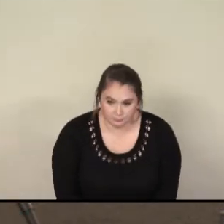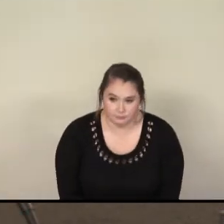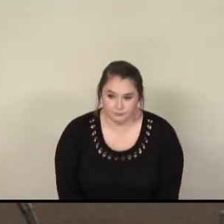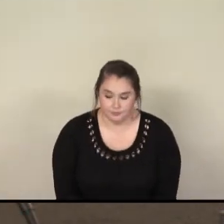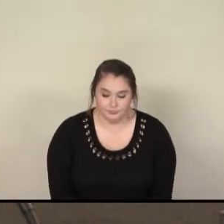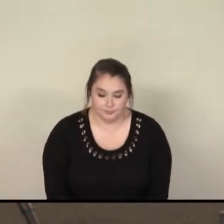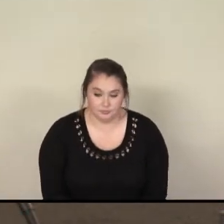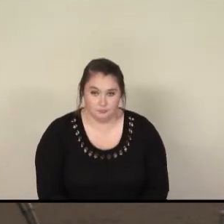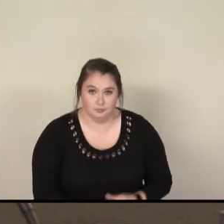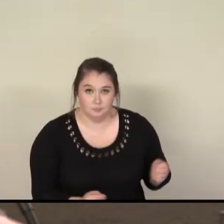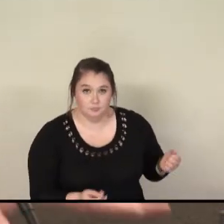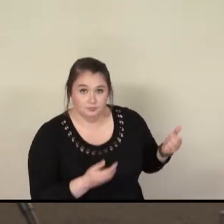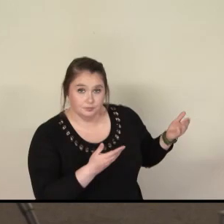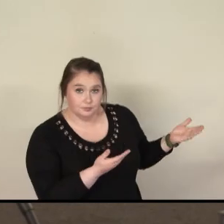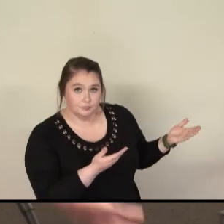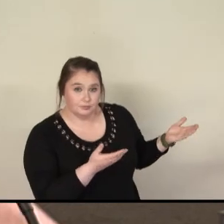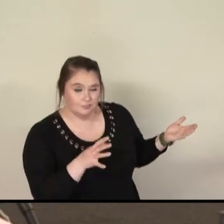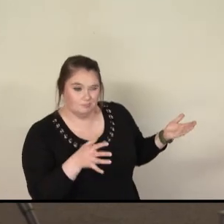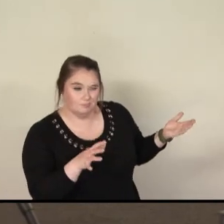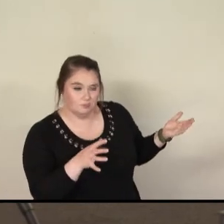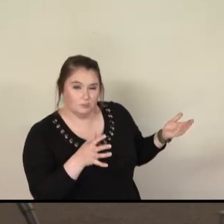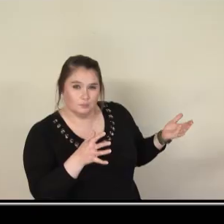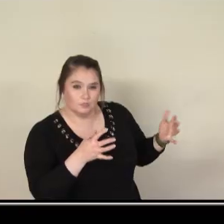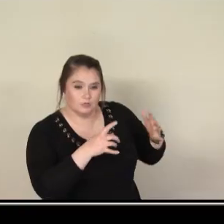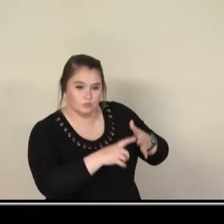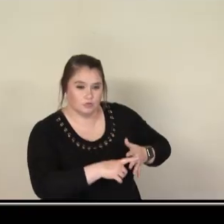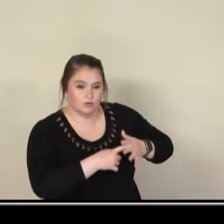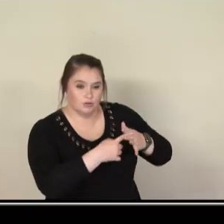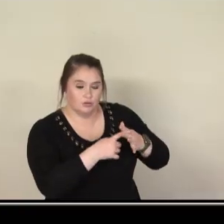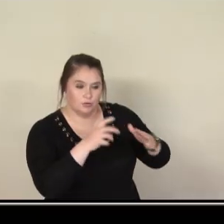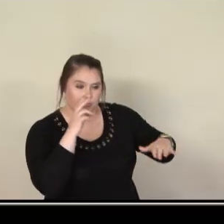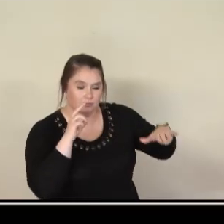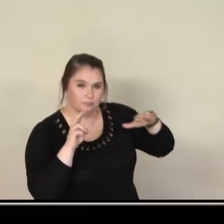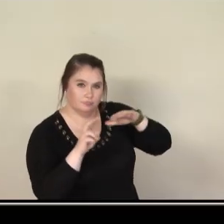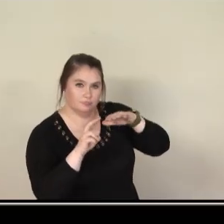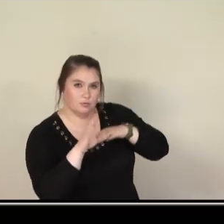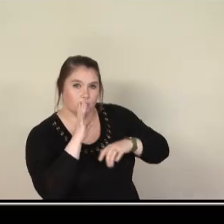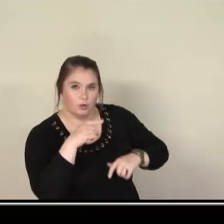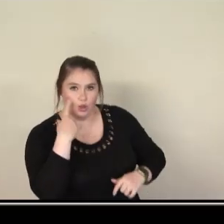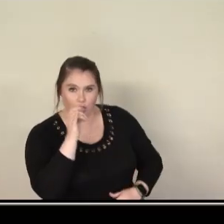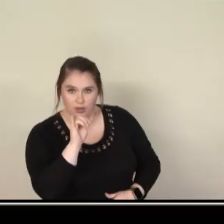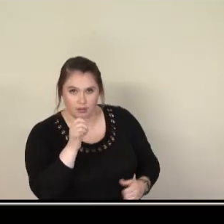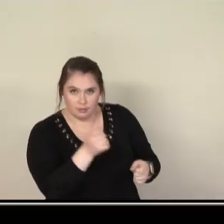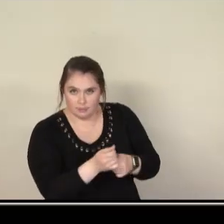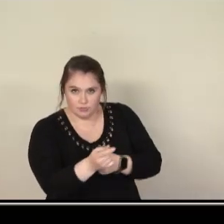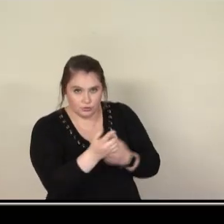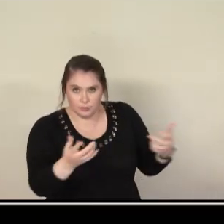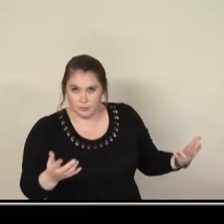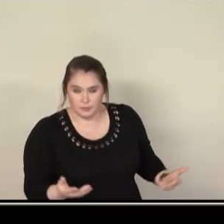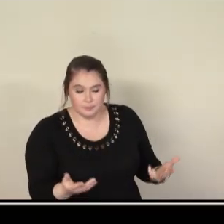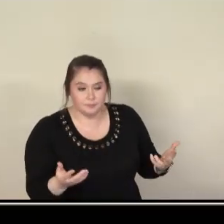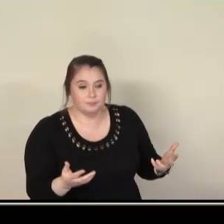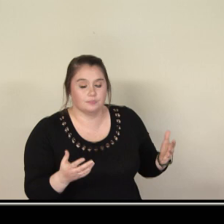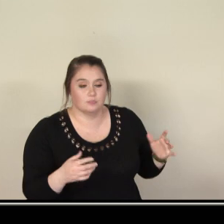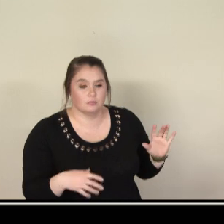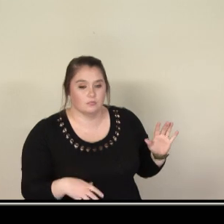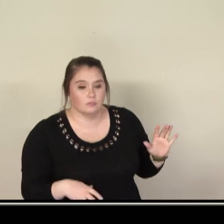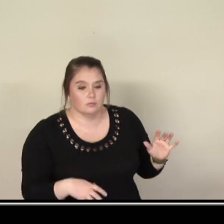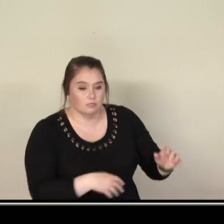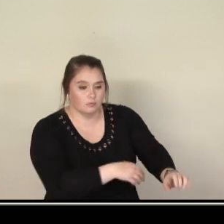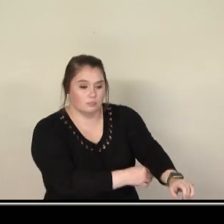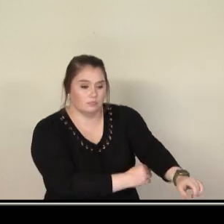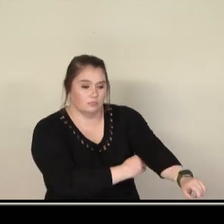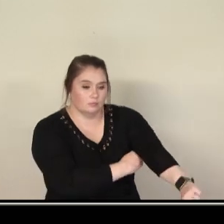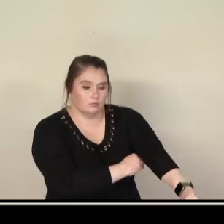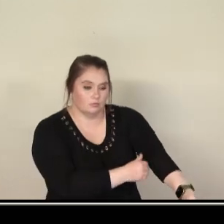Now this is where we're I'm starting to project where it looks like we're going to be for next year, based and